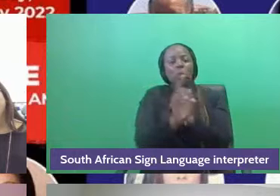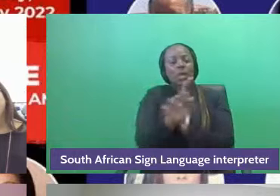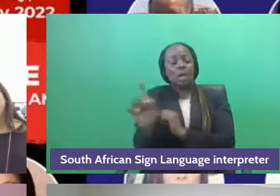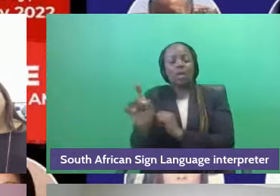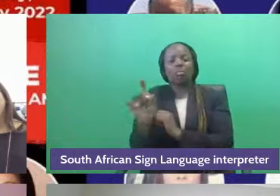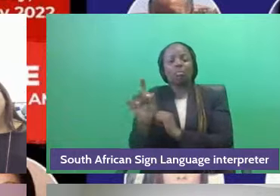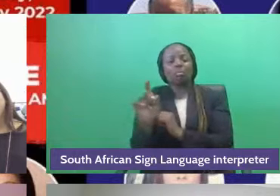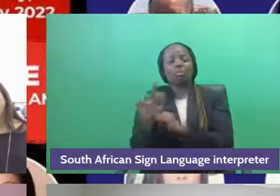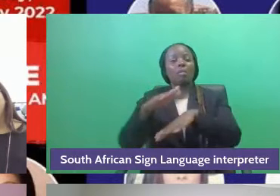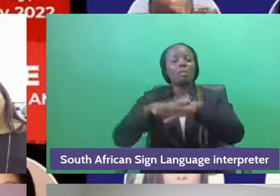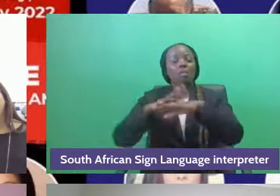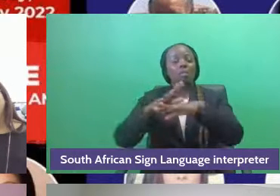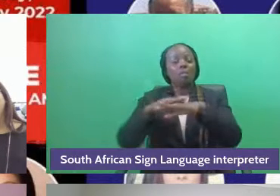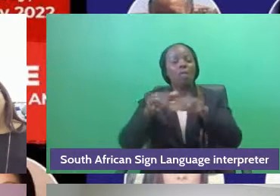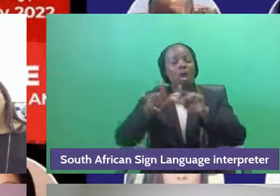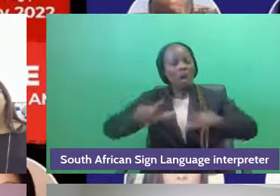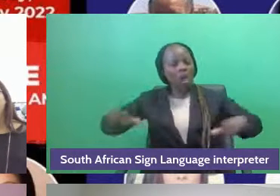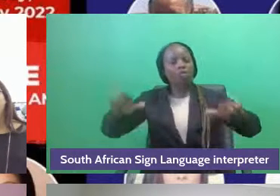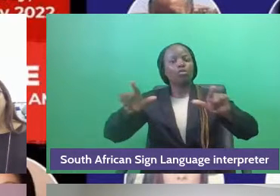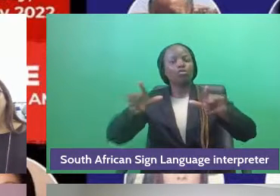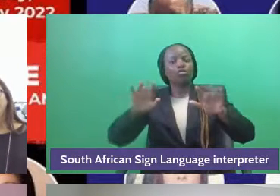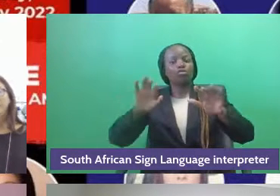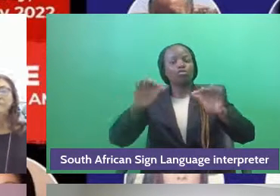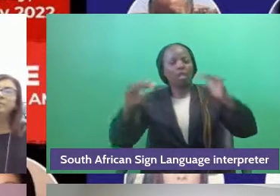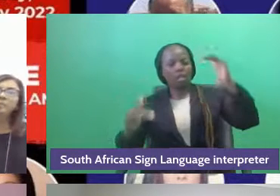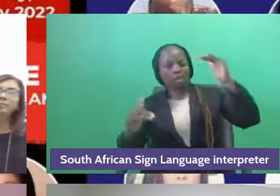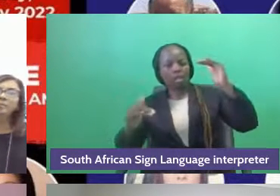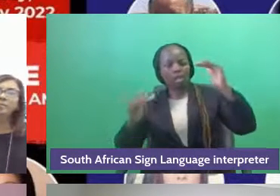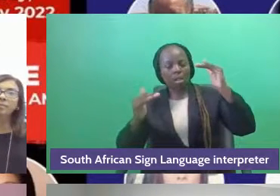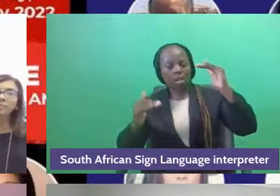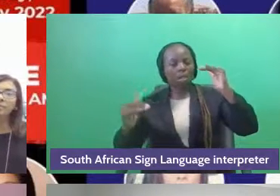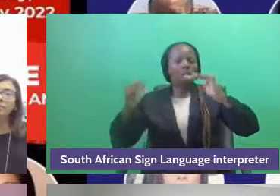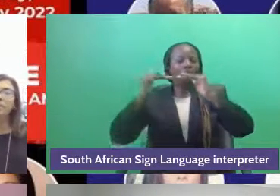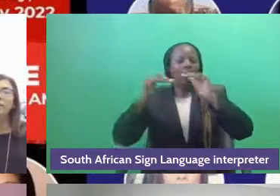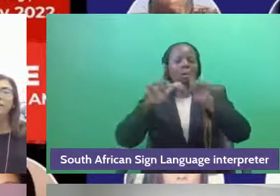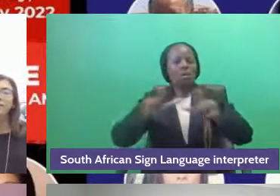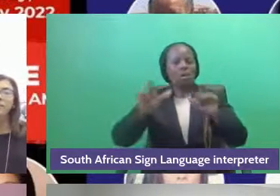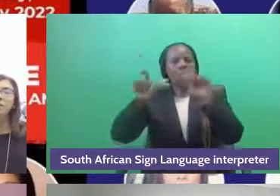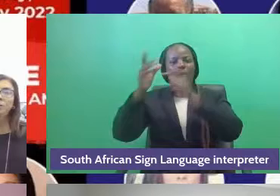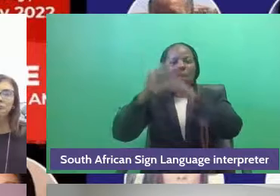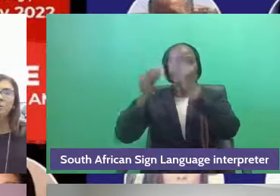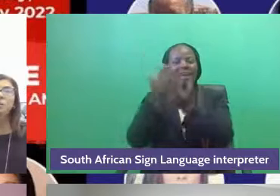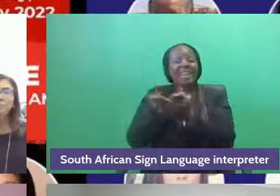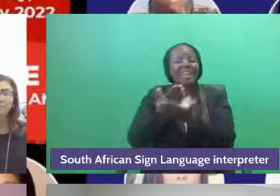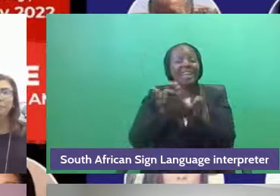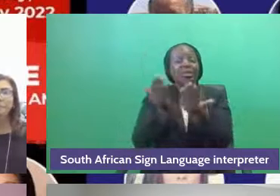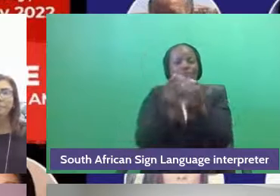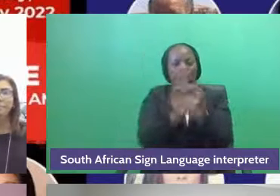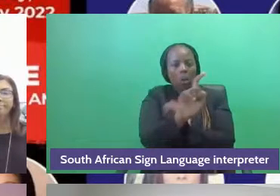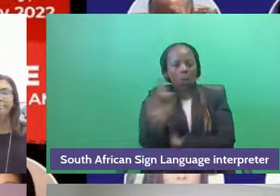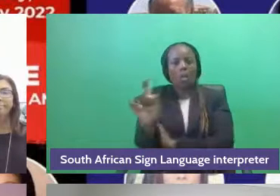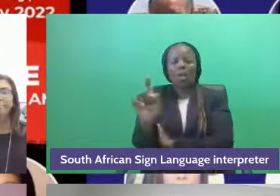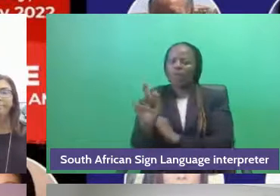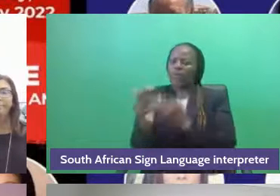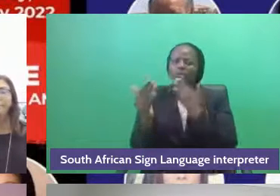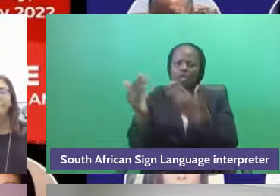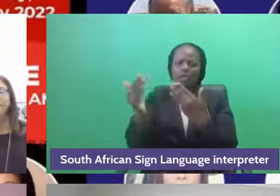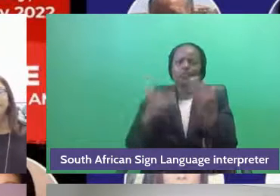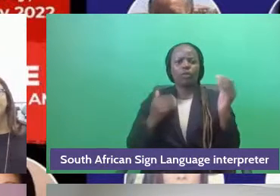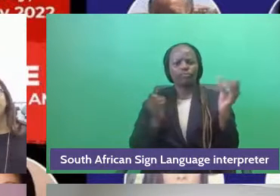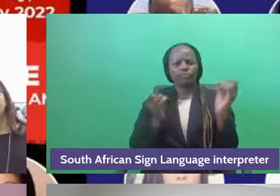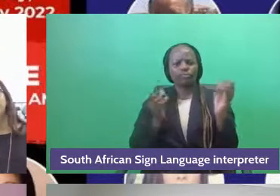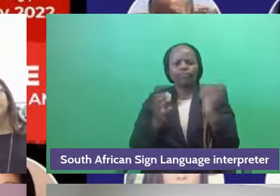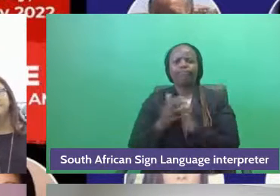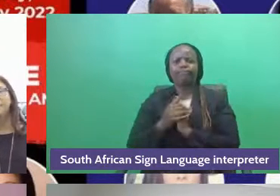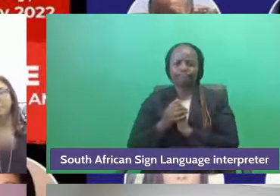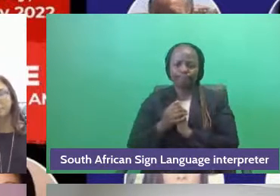being another language that could be, a language that people can learn in schools. So thank you for that. And also, it's great